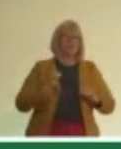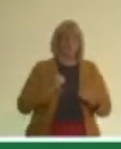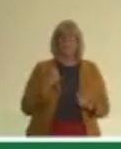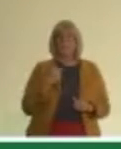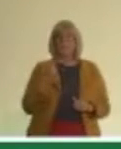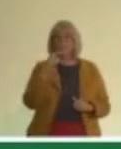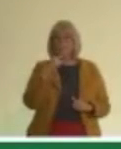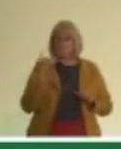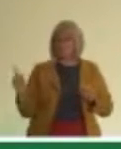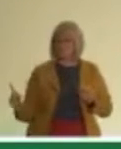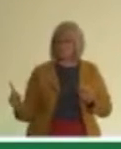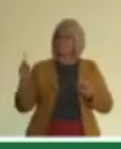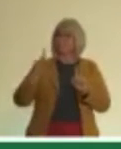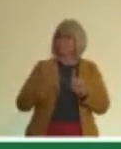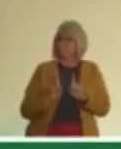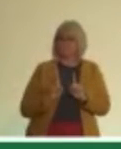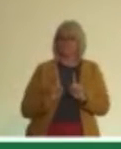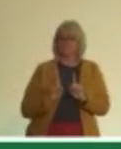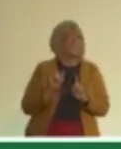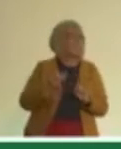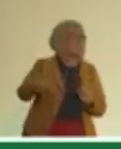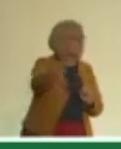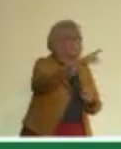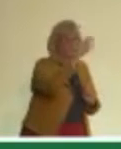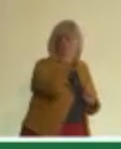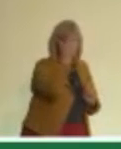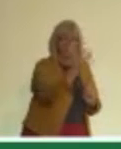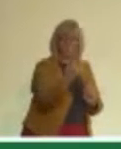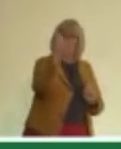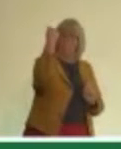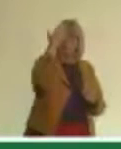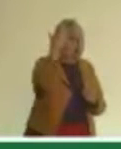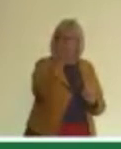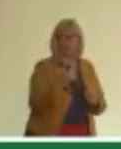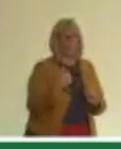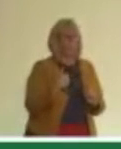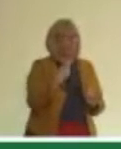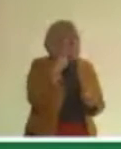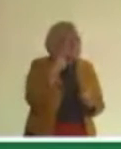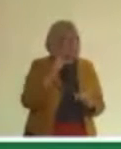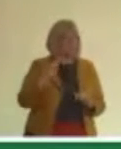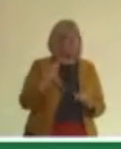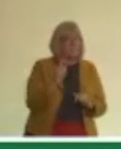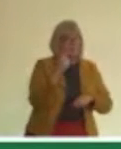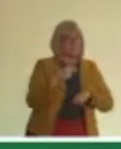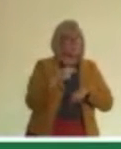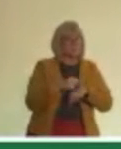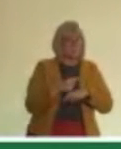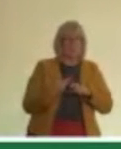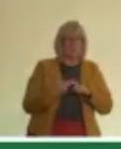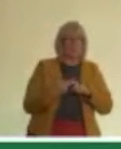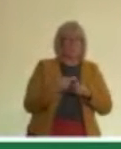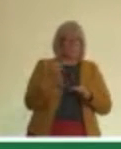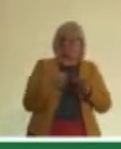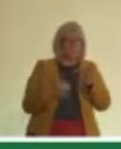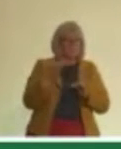he joined me on stage. And what you may not have known then was this was the first time we believe in British political history, a gay couple